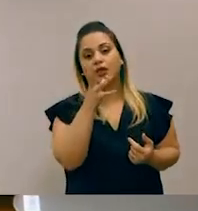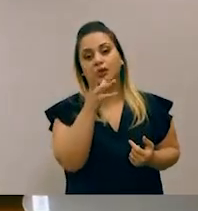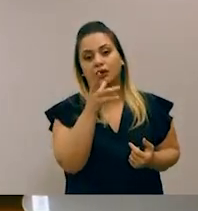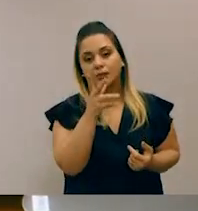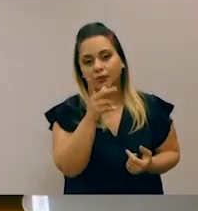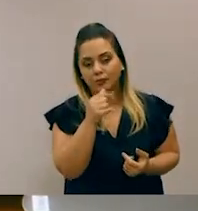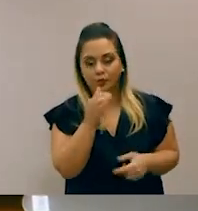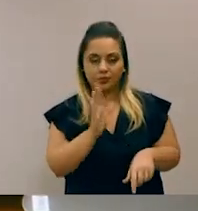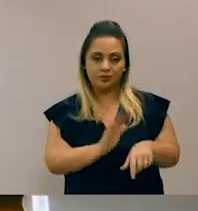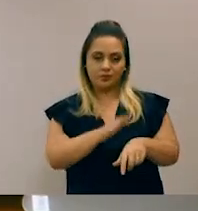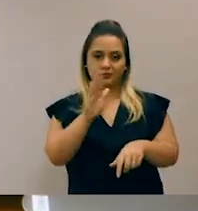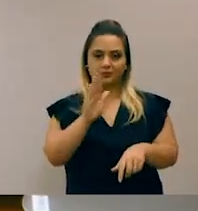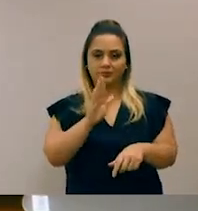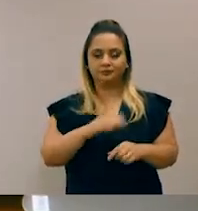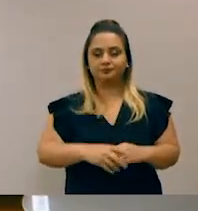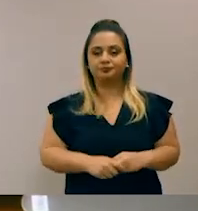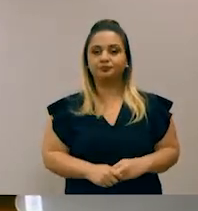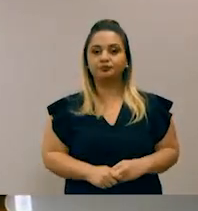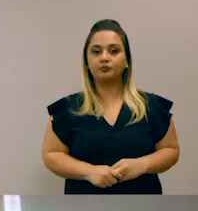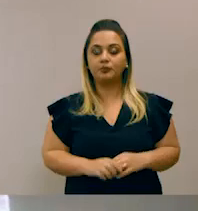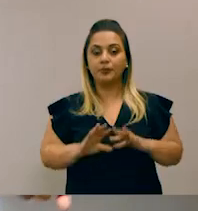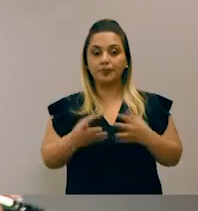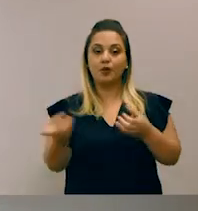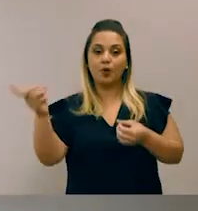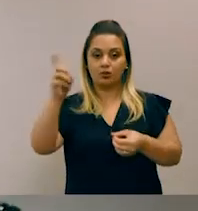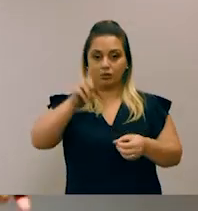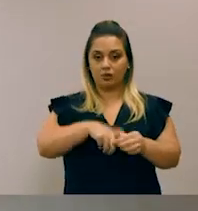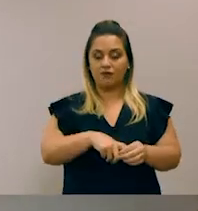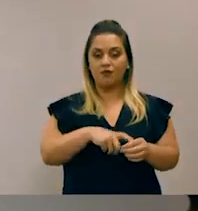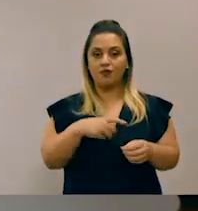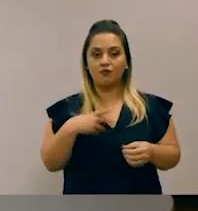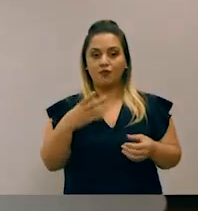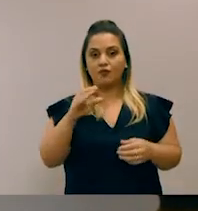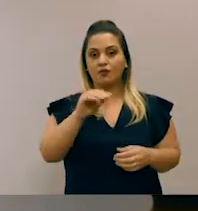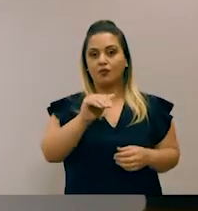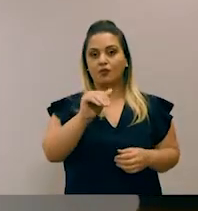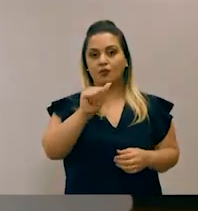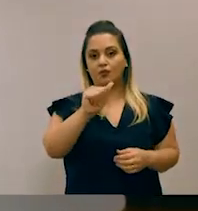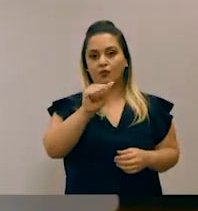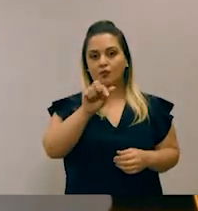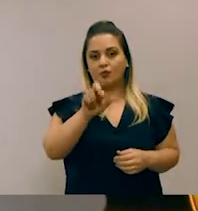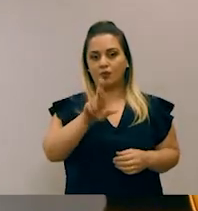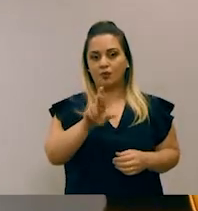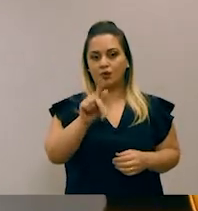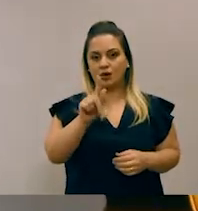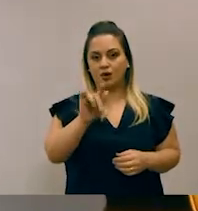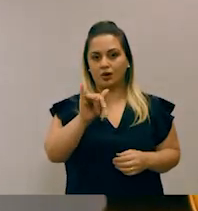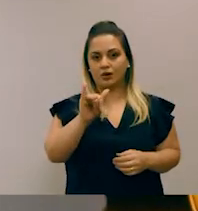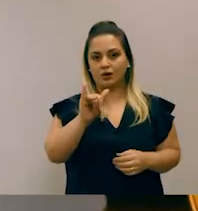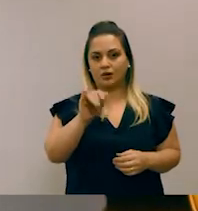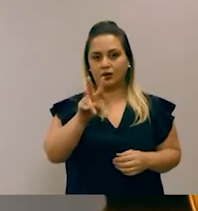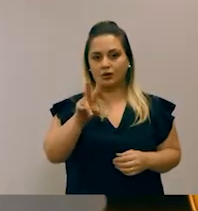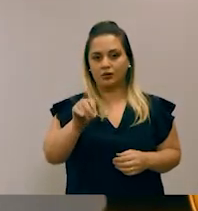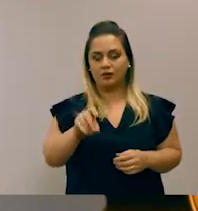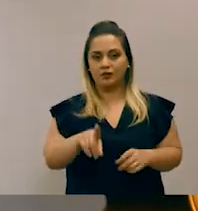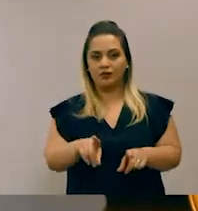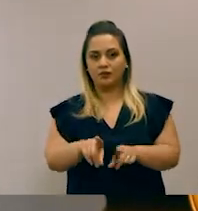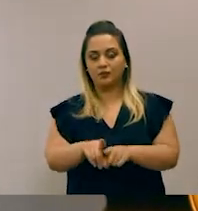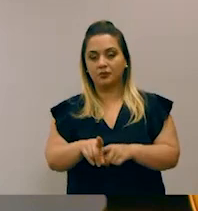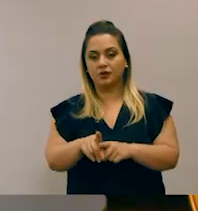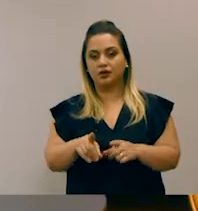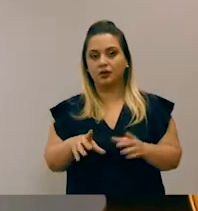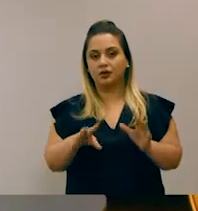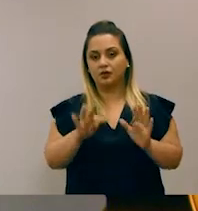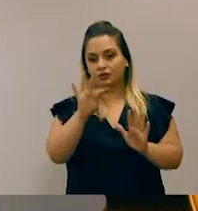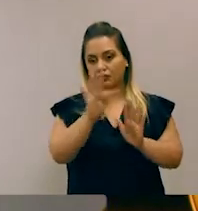And it brings a bigger accuracy to you. And I return in the JSON, which is the format